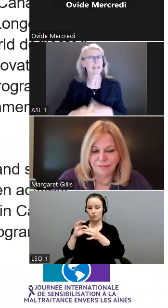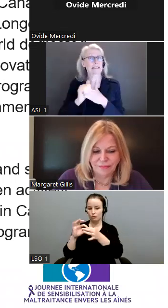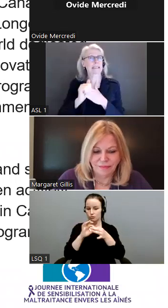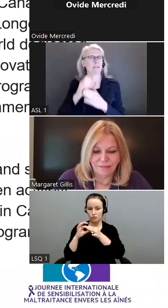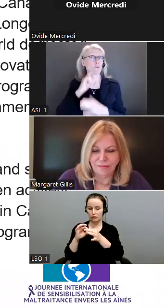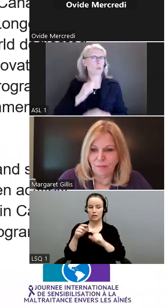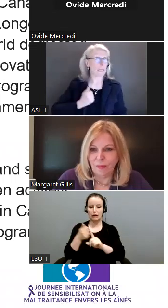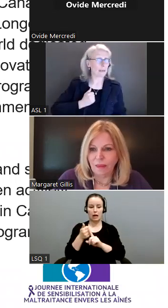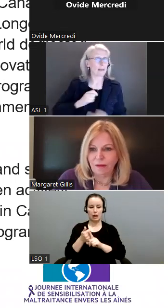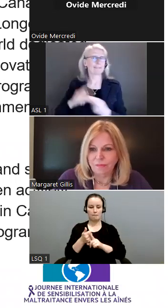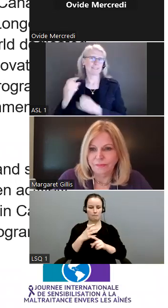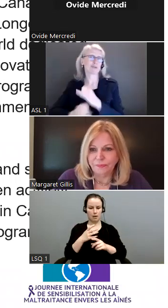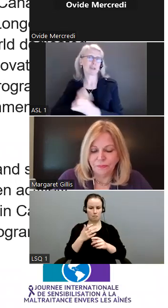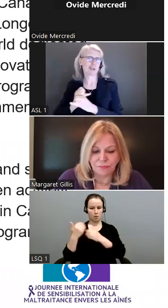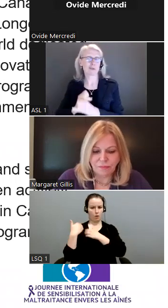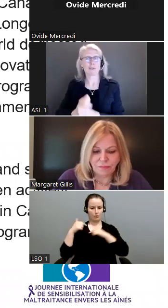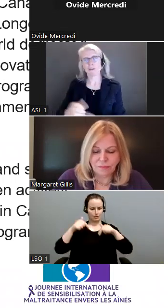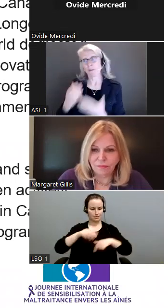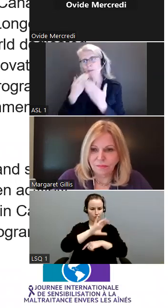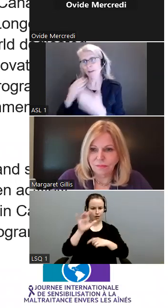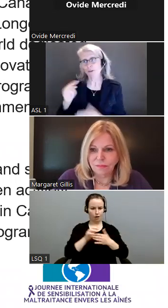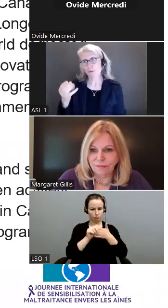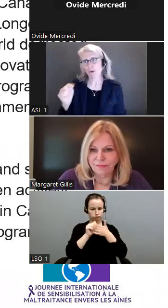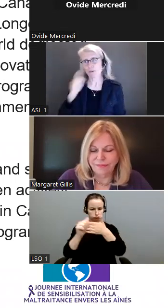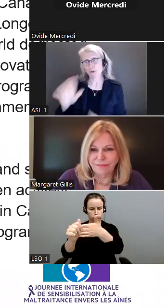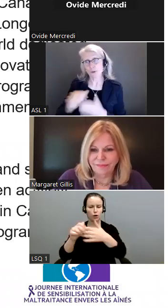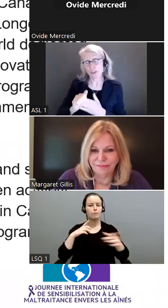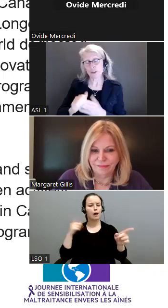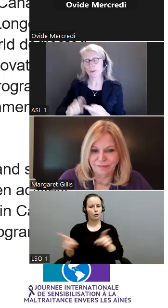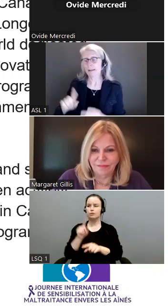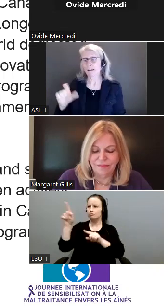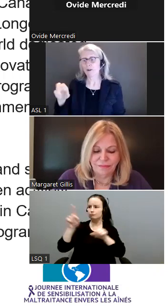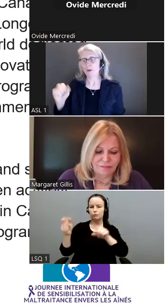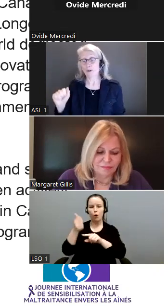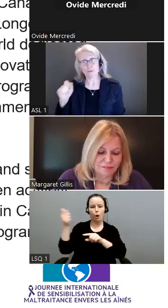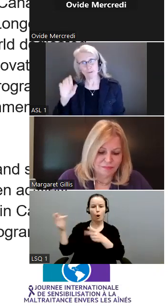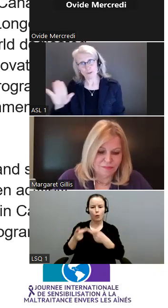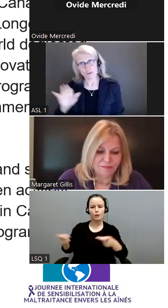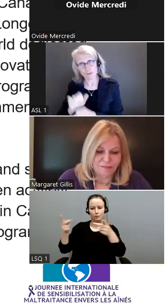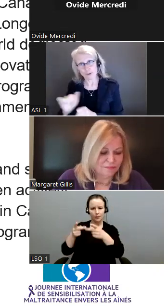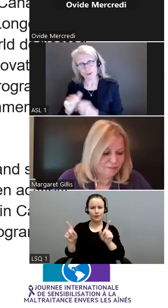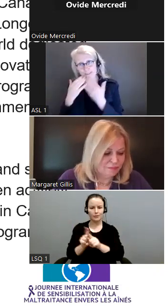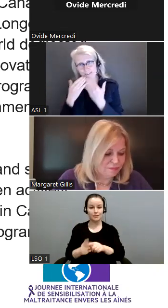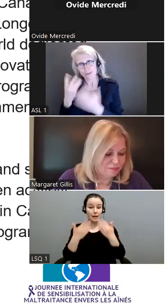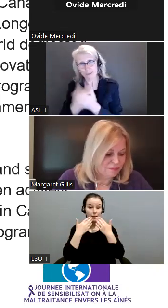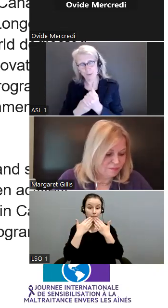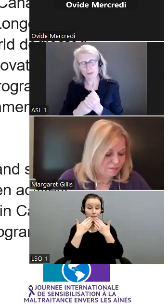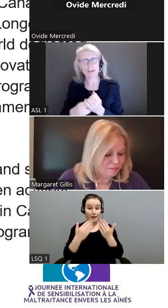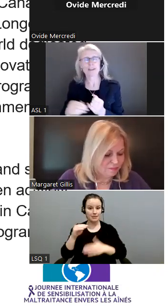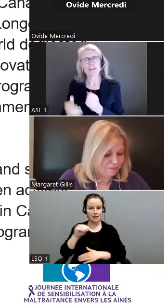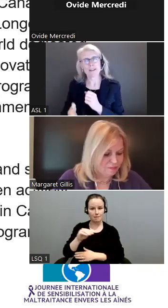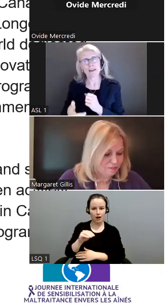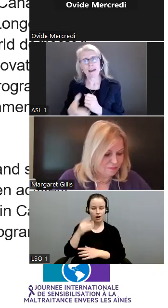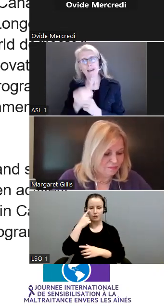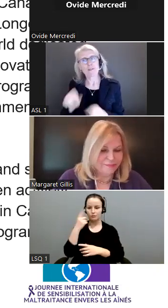internationally. So thank you, Margaret, for your leadership, and for Laura for the work you do, and helping to also